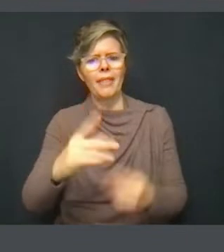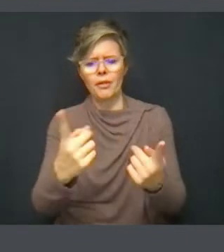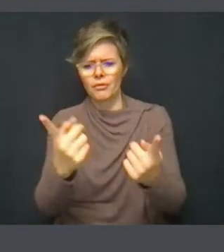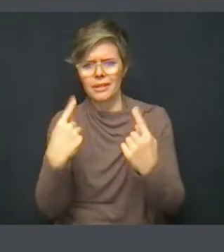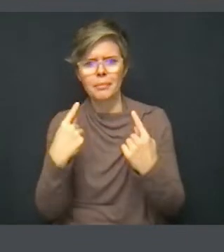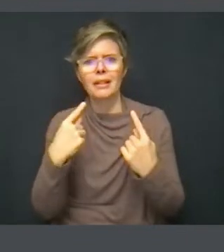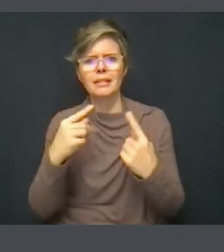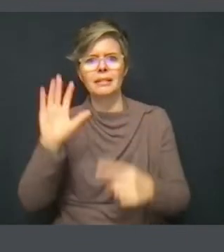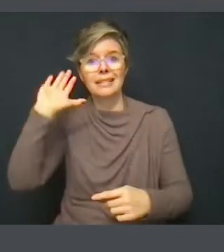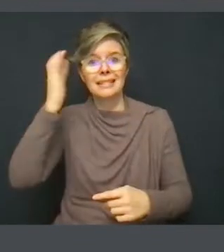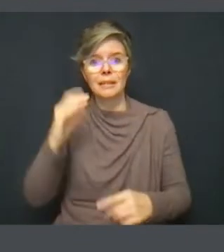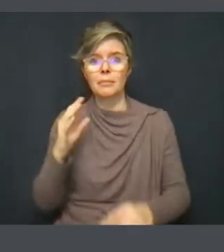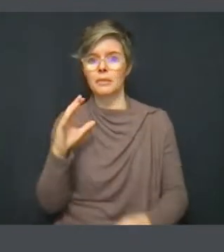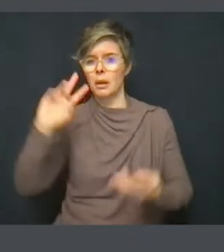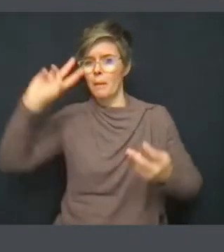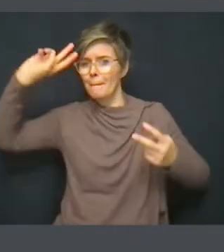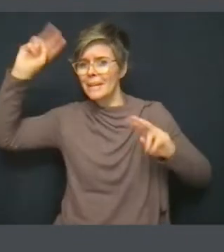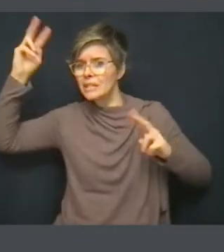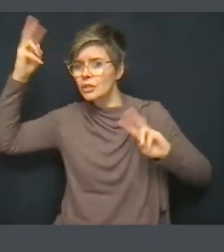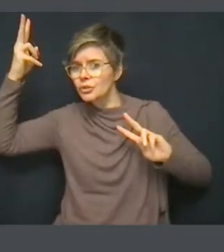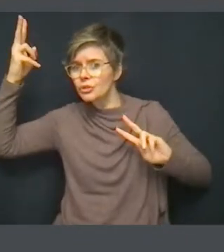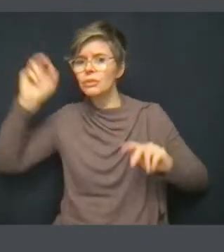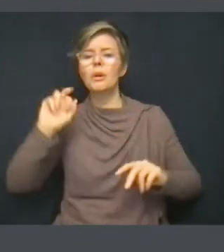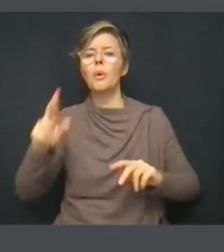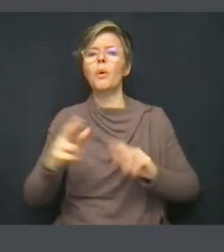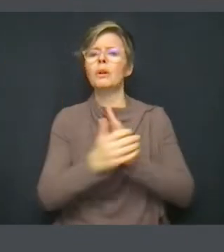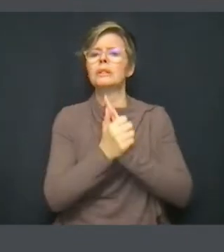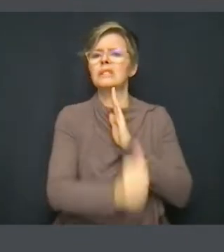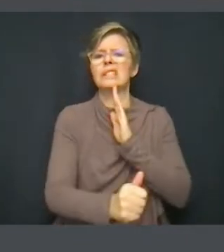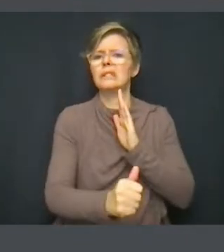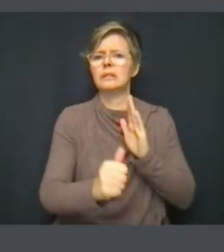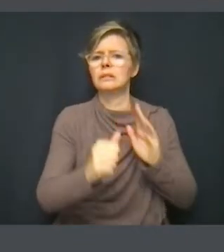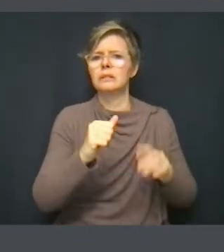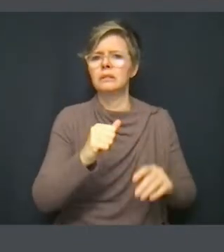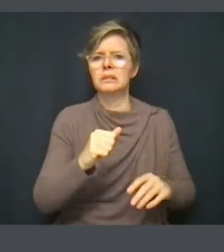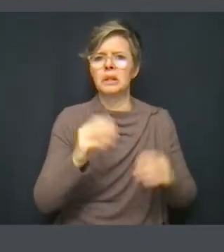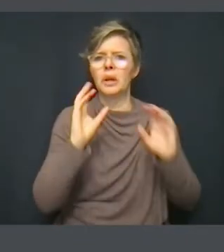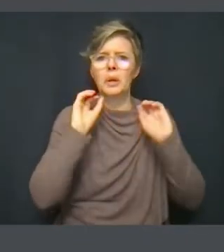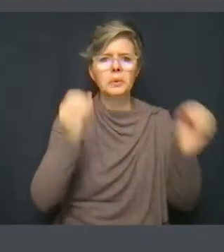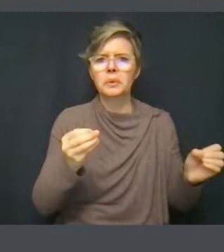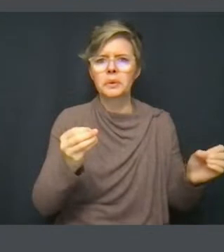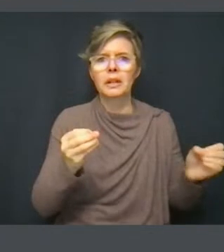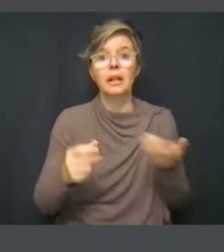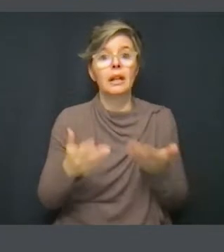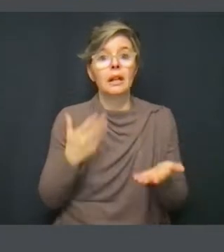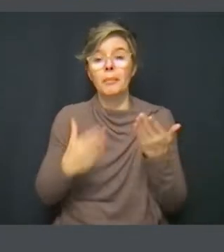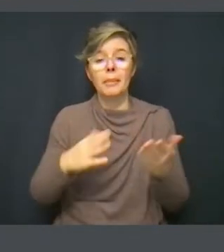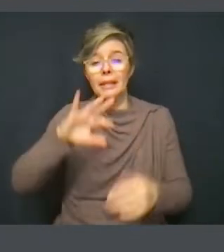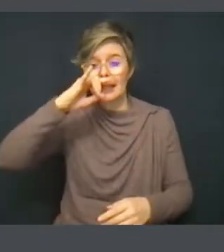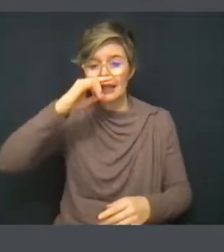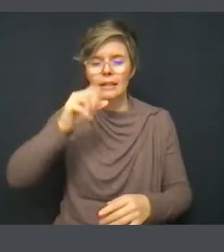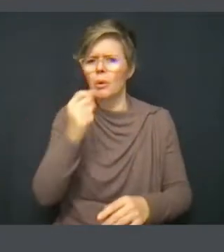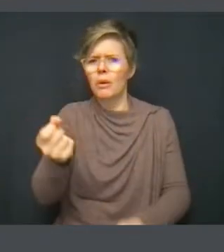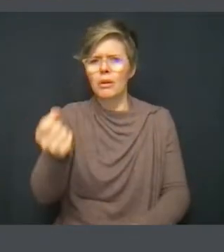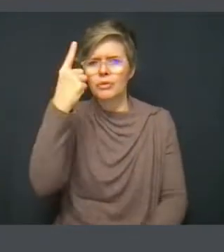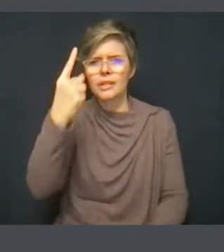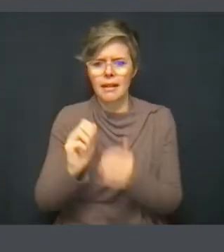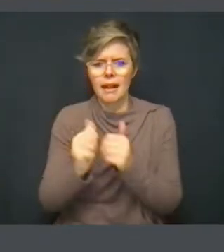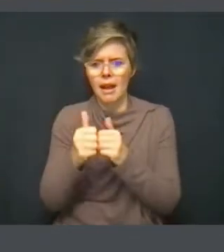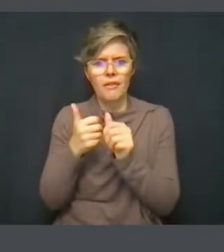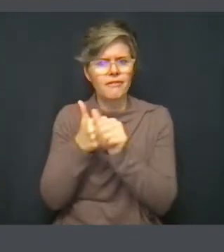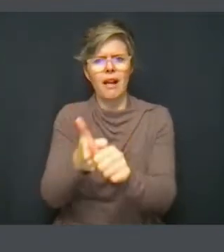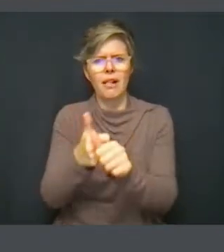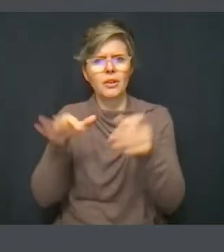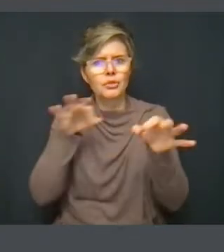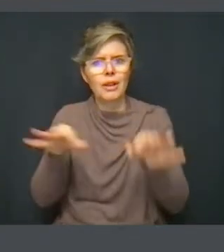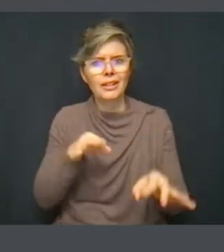has misunderstood, for example, the subtest, but the kid might not understand what the kid's supposed to do, right? You want to make sure you